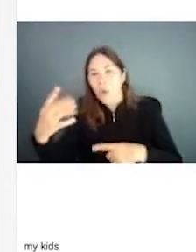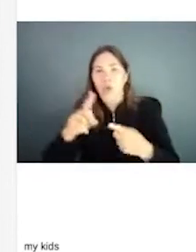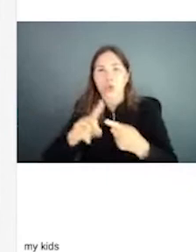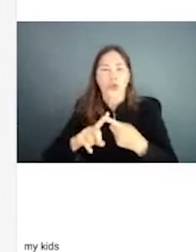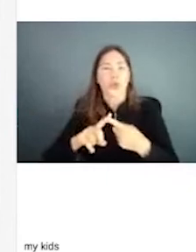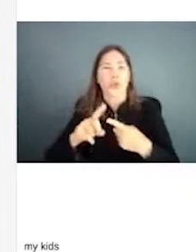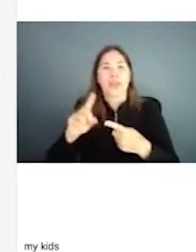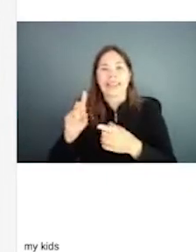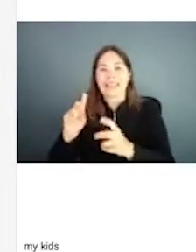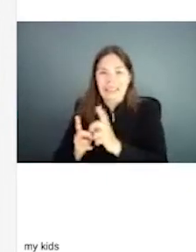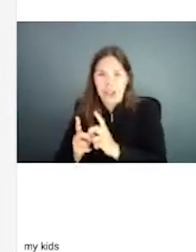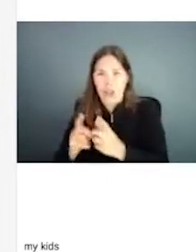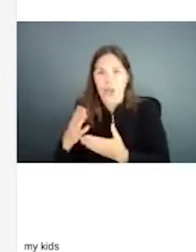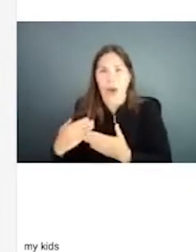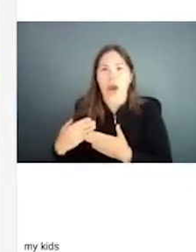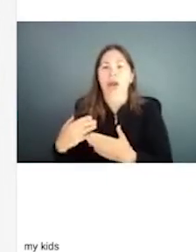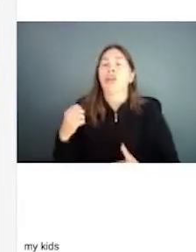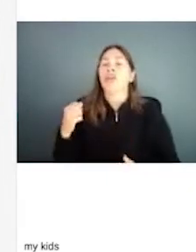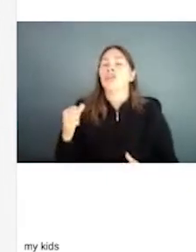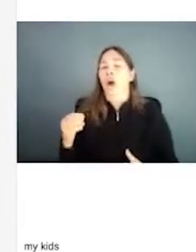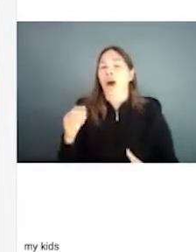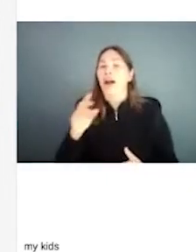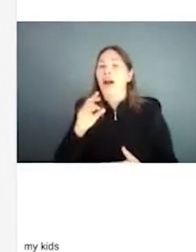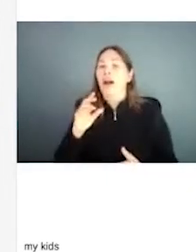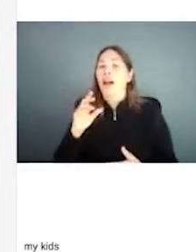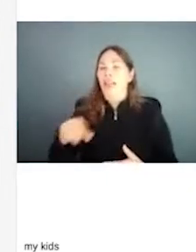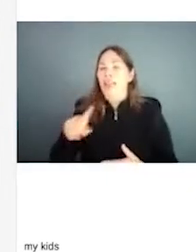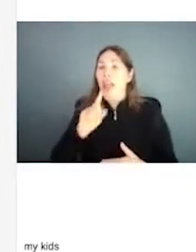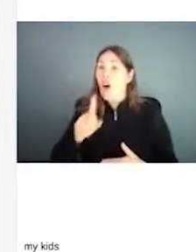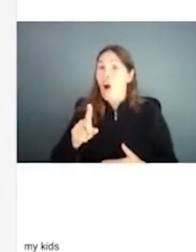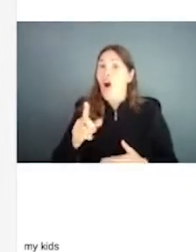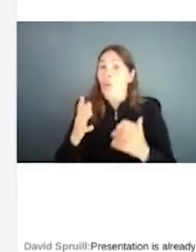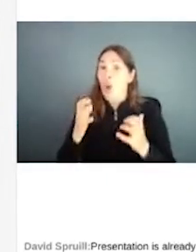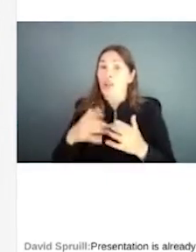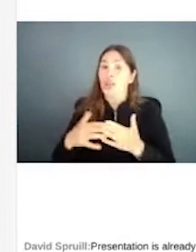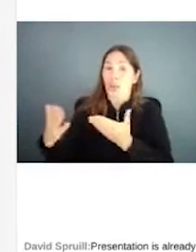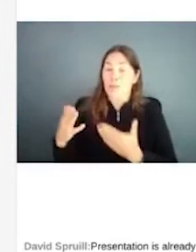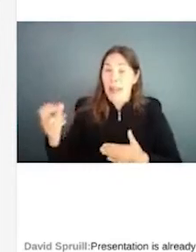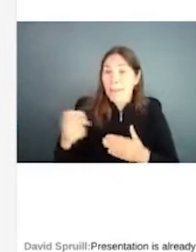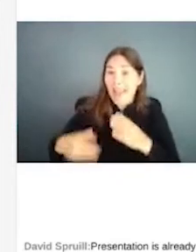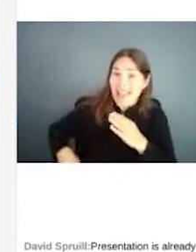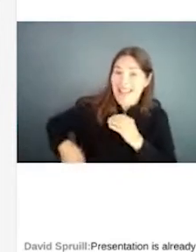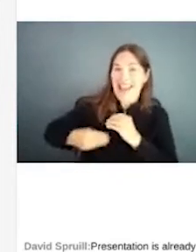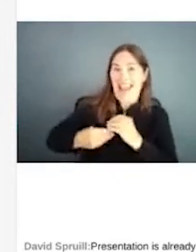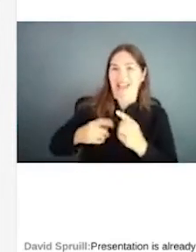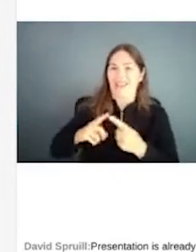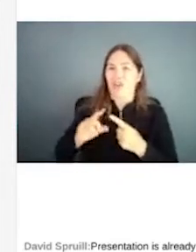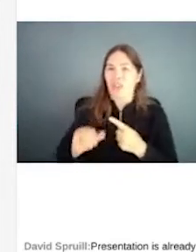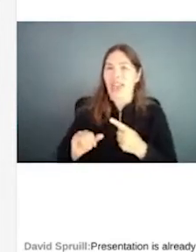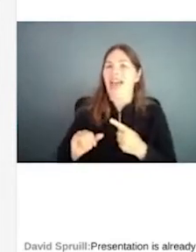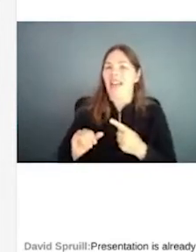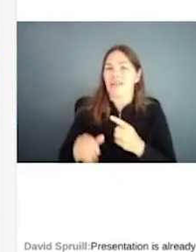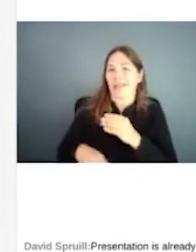the digital. So they are looking to bring that back and add that into that